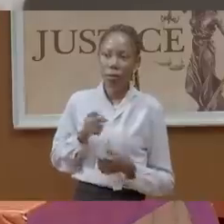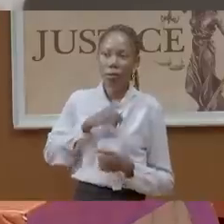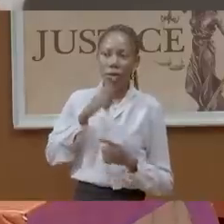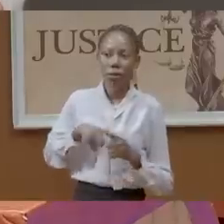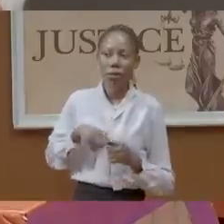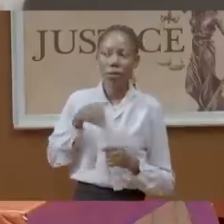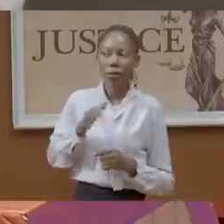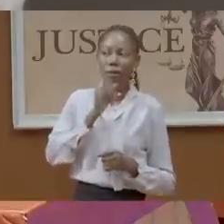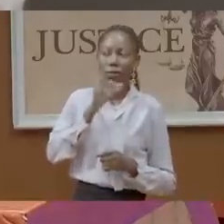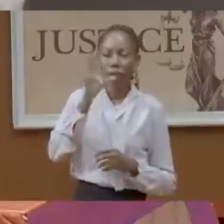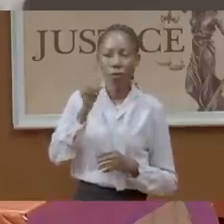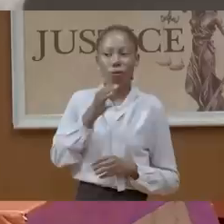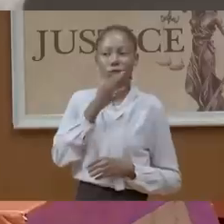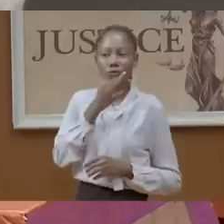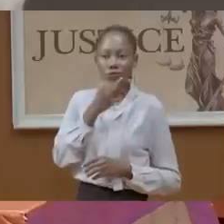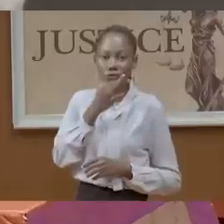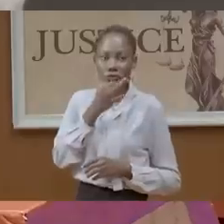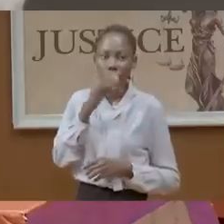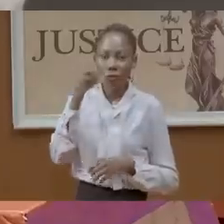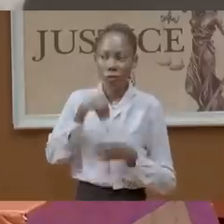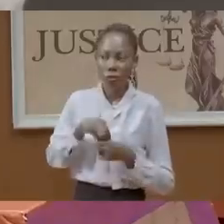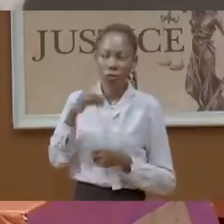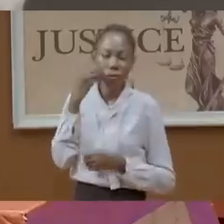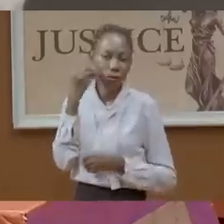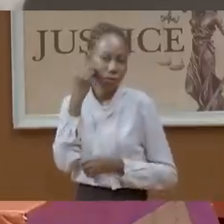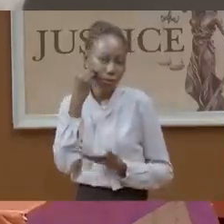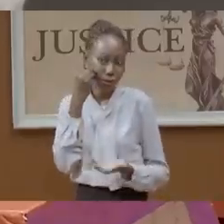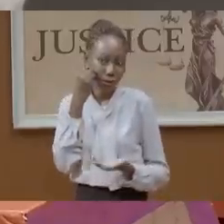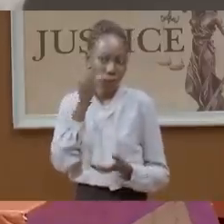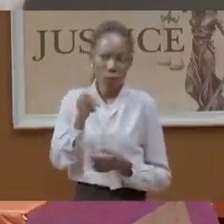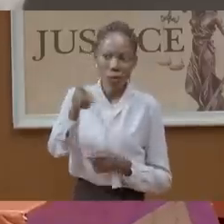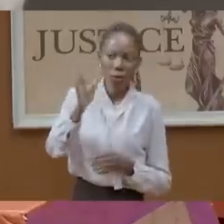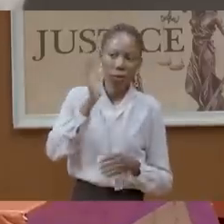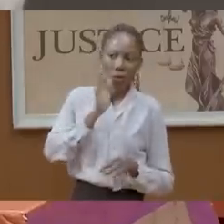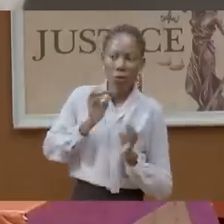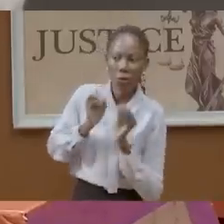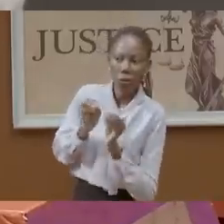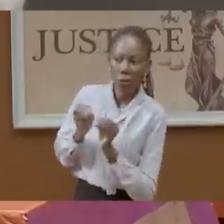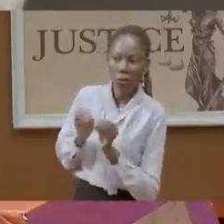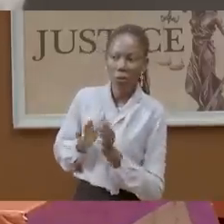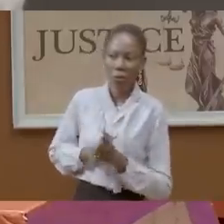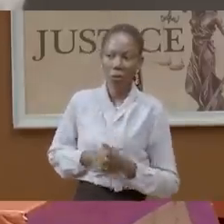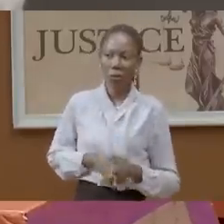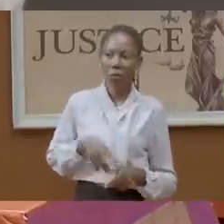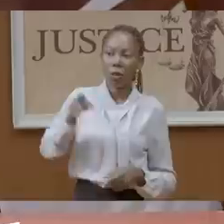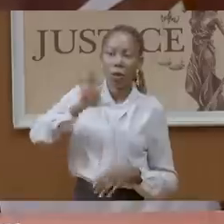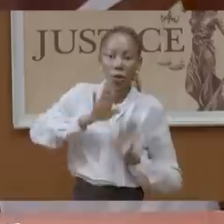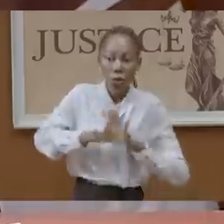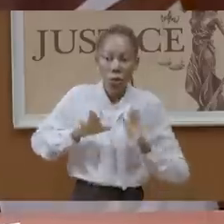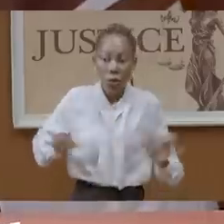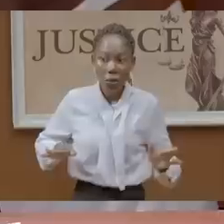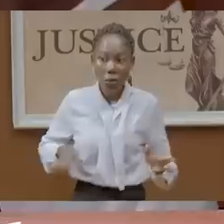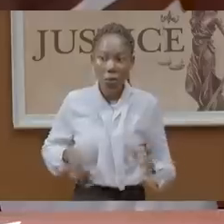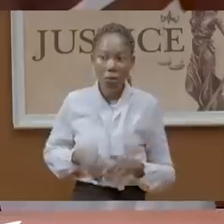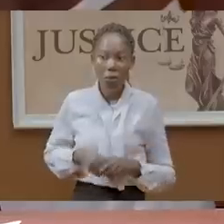children. And I'm the one that is always on these children, teaching them, teaching my children. None of my five children ever attended school. Because of them,